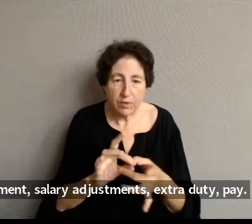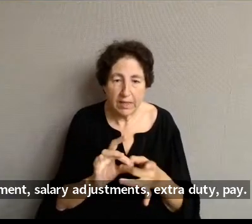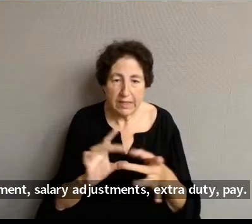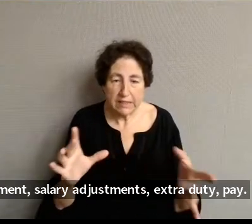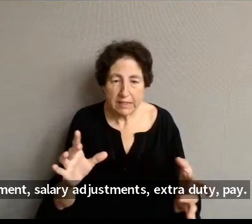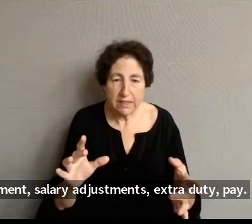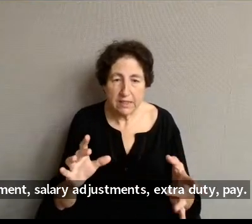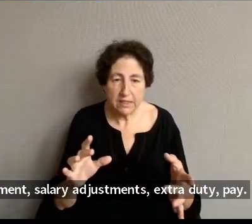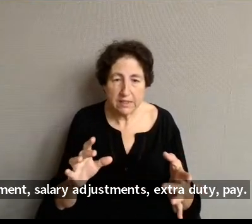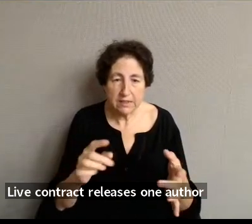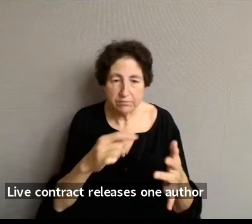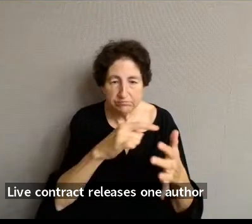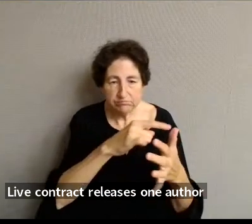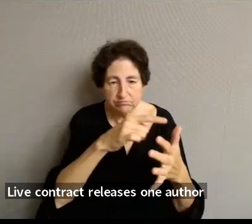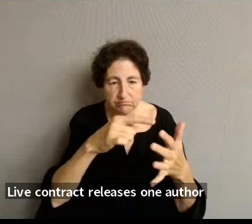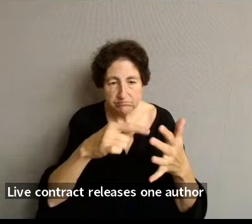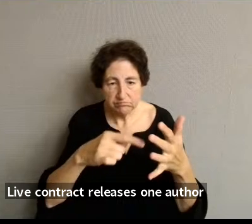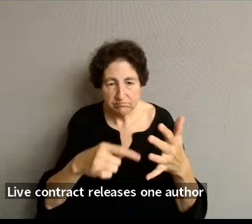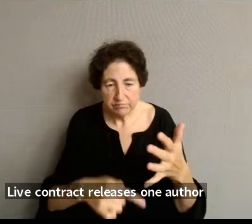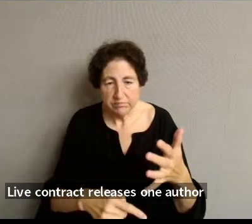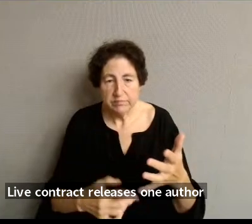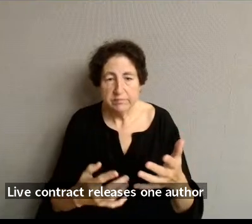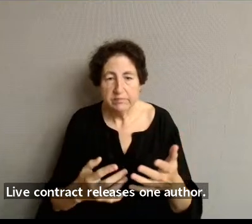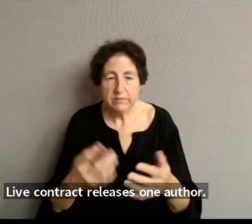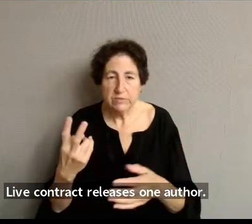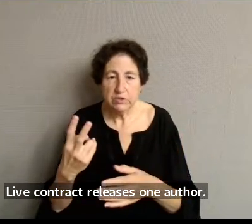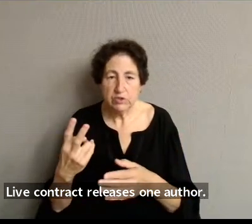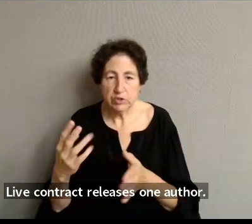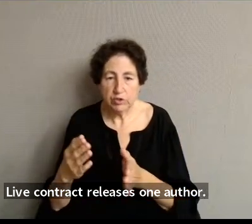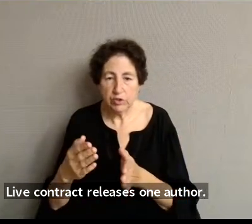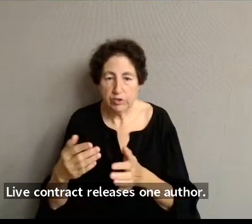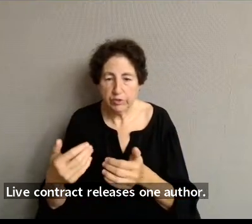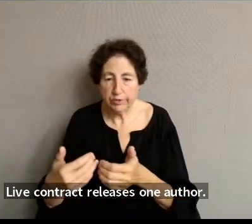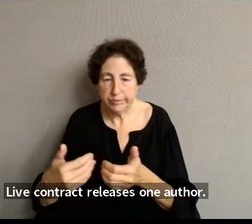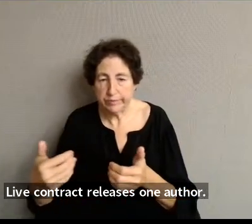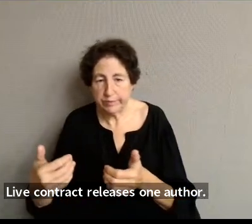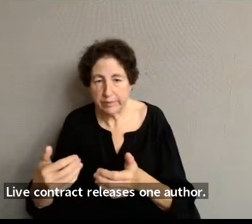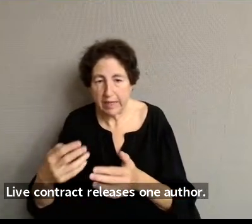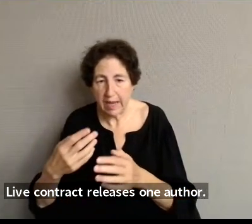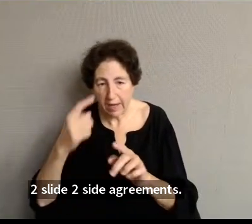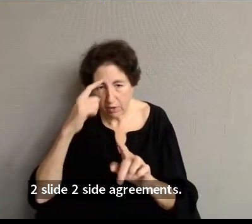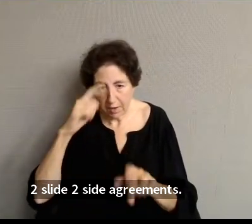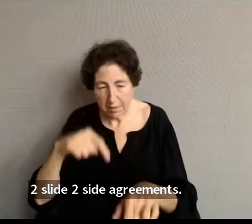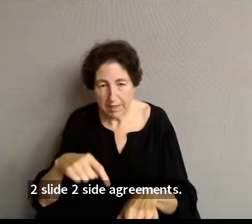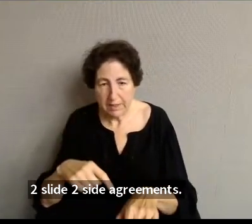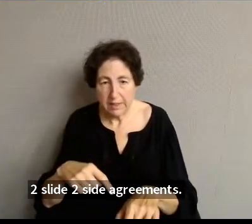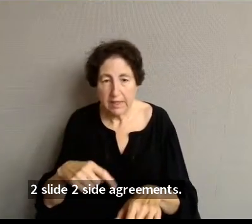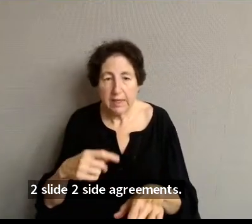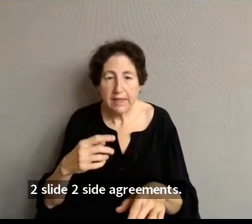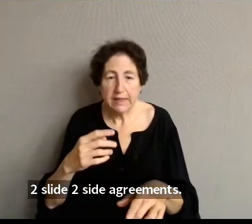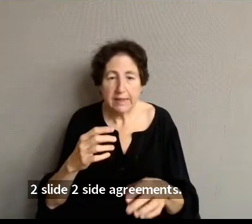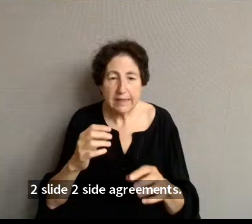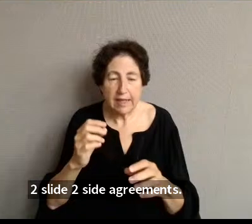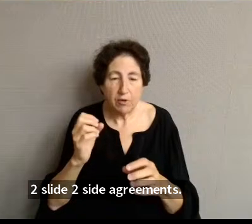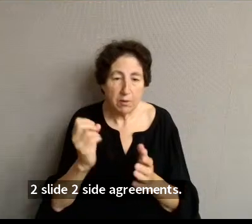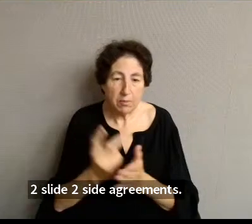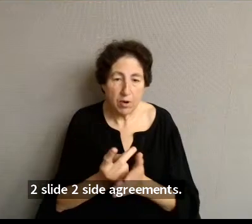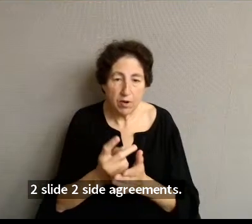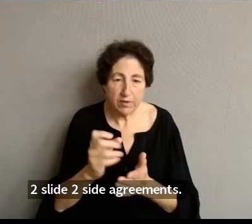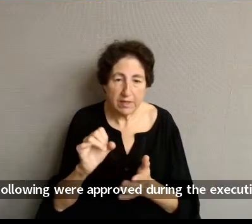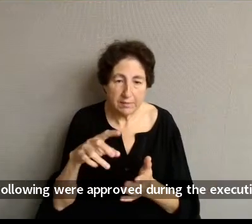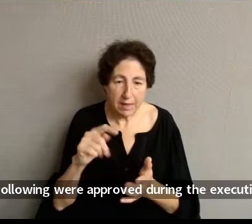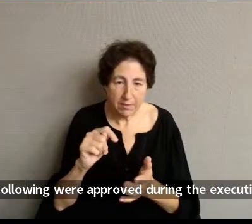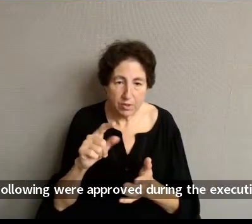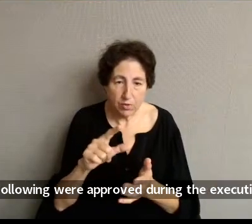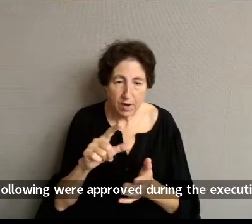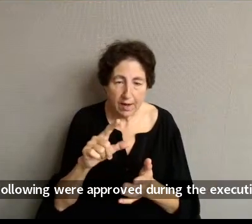authority, 2 side agreements. And the following were approved during the executive meeting on September 10th,